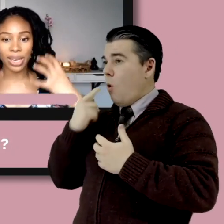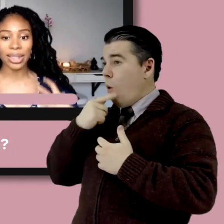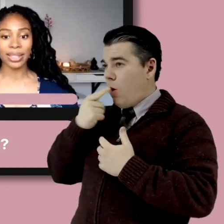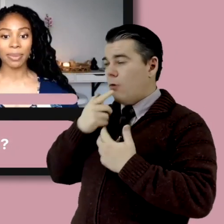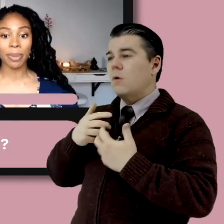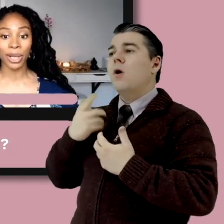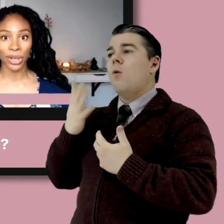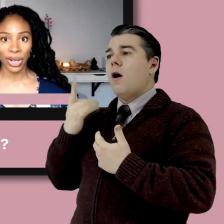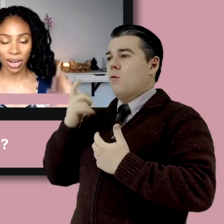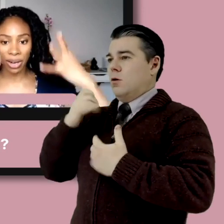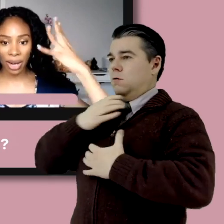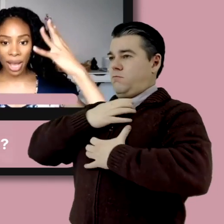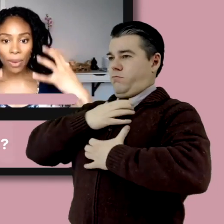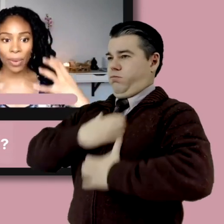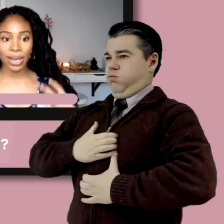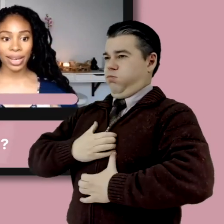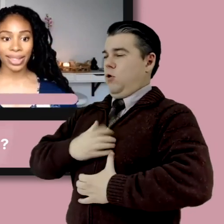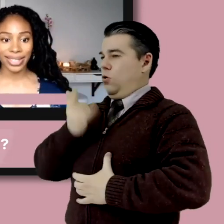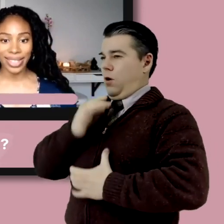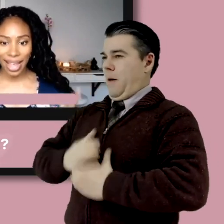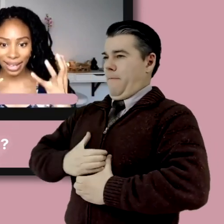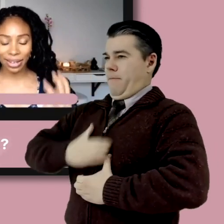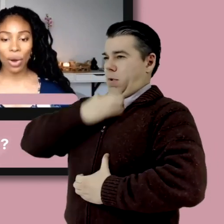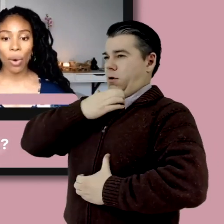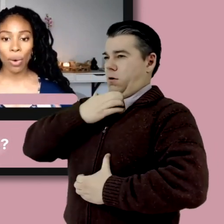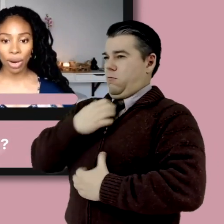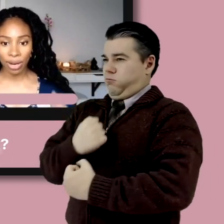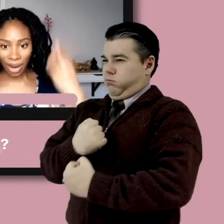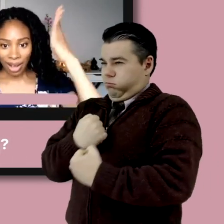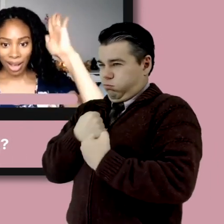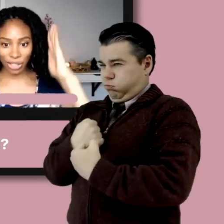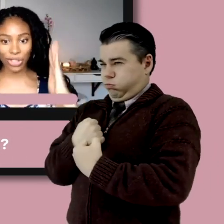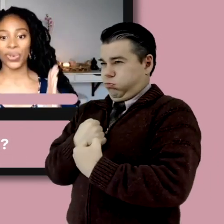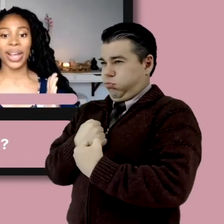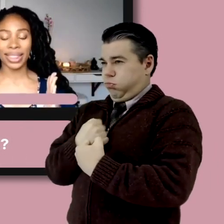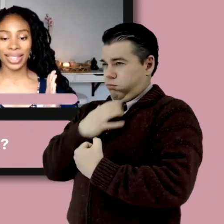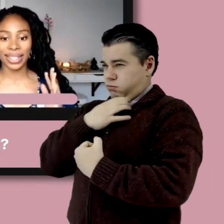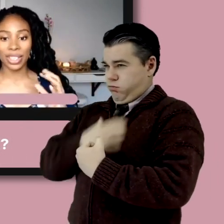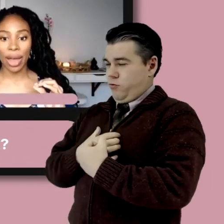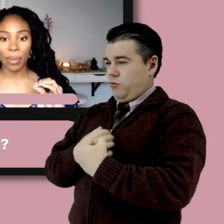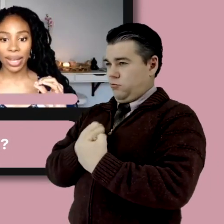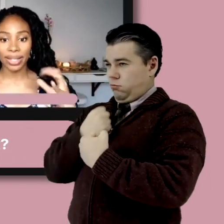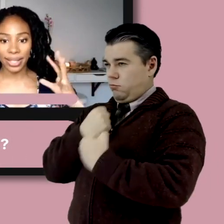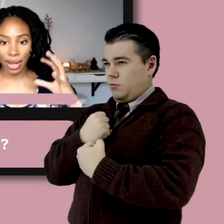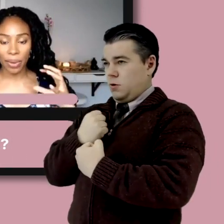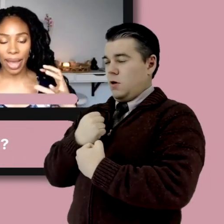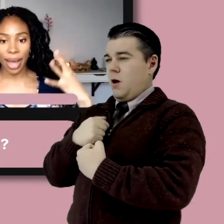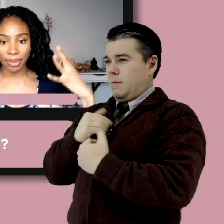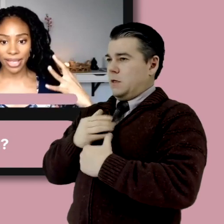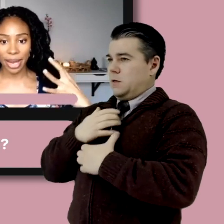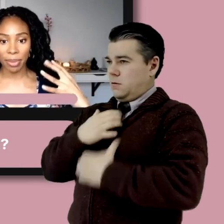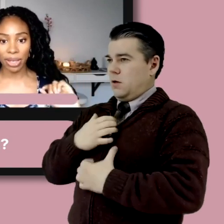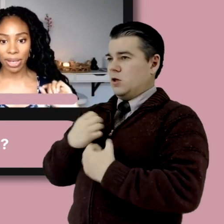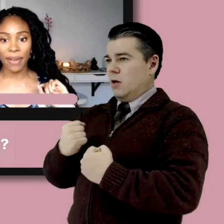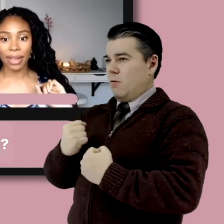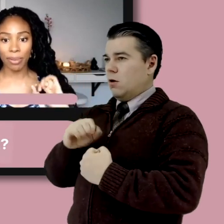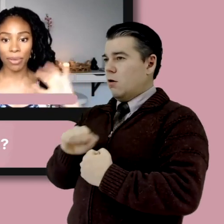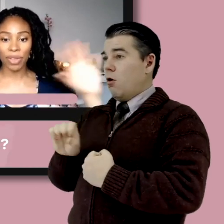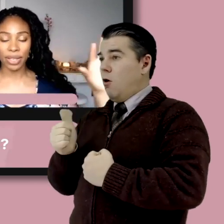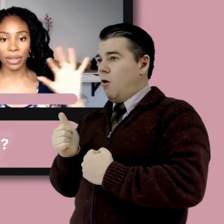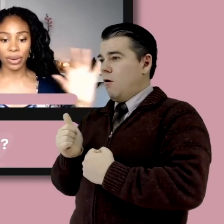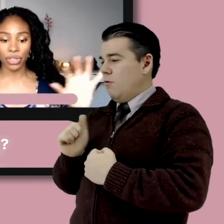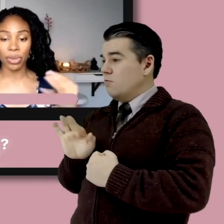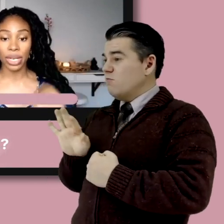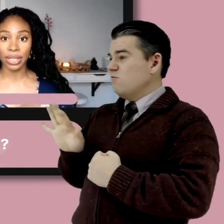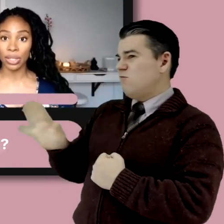we need this pillar here. We need this like core strength so that we can say, okay, I'm stable enough, I can move